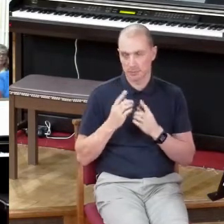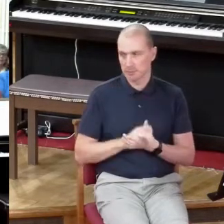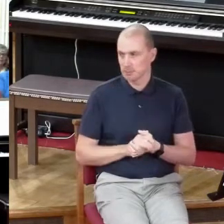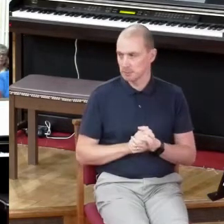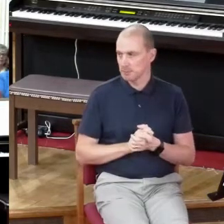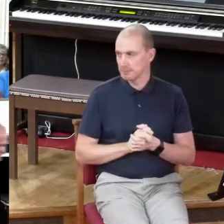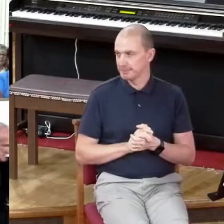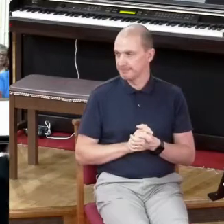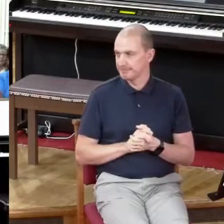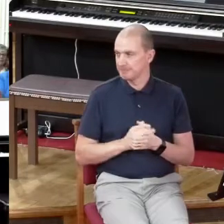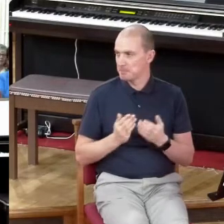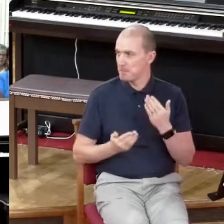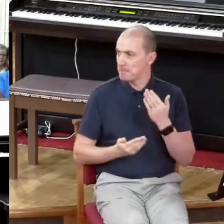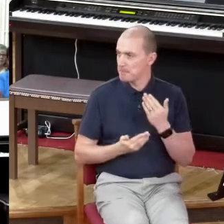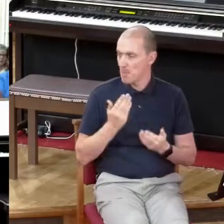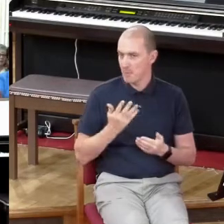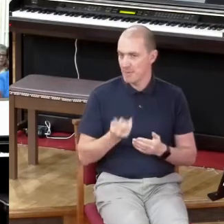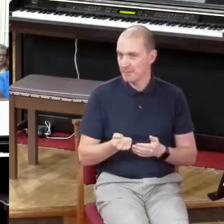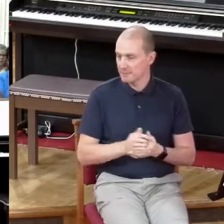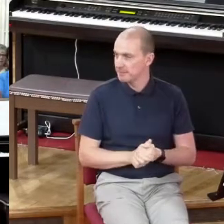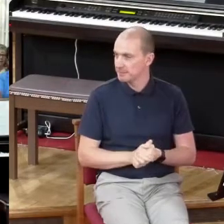Yeah, okay.